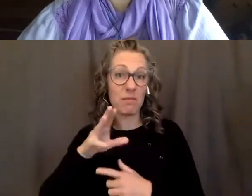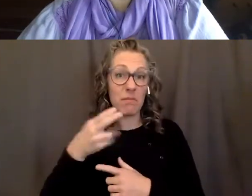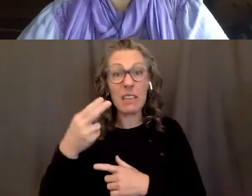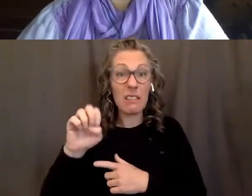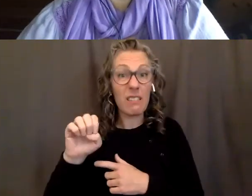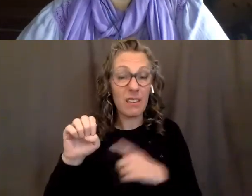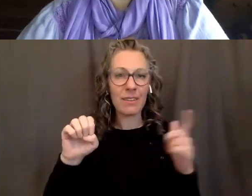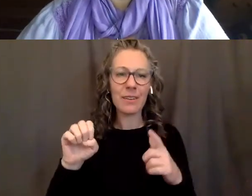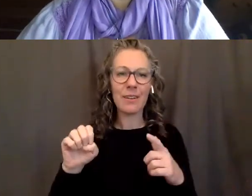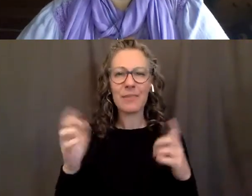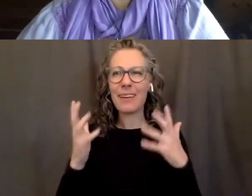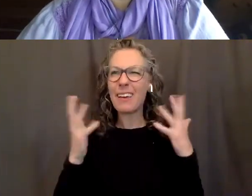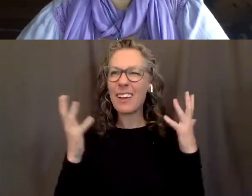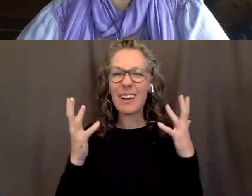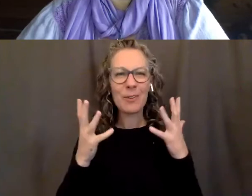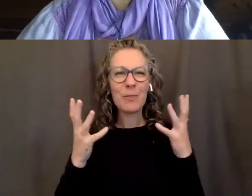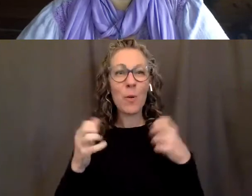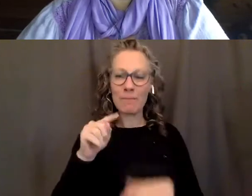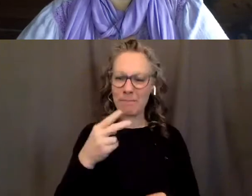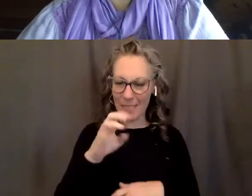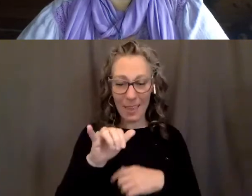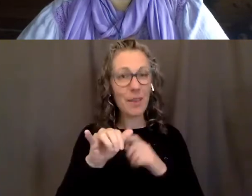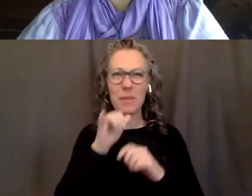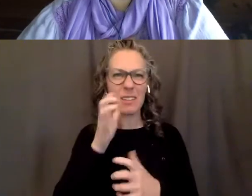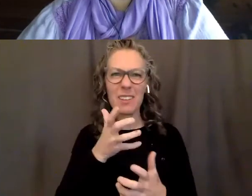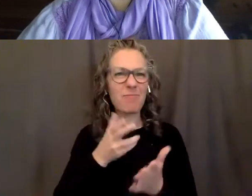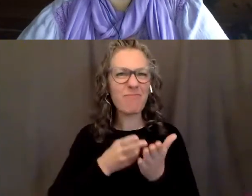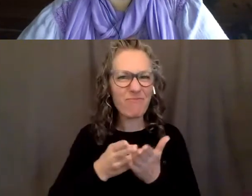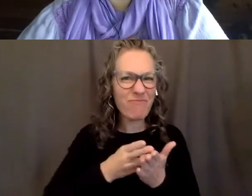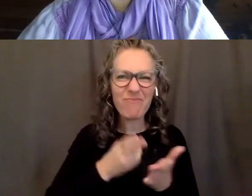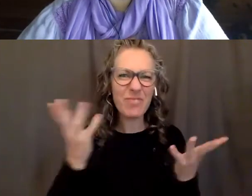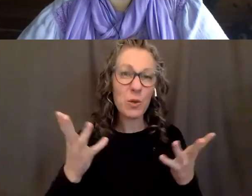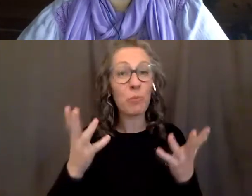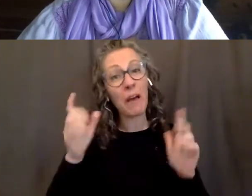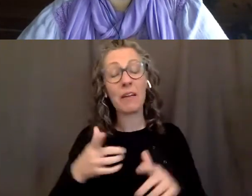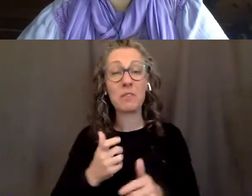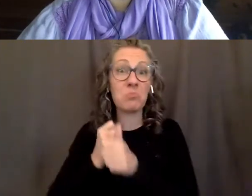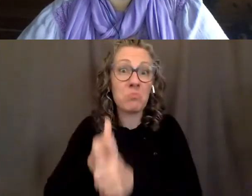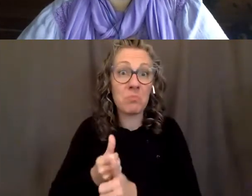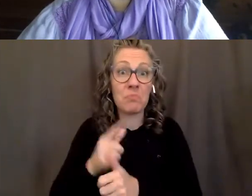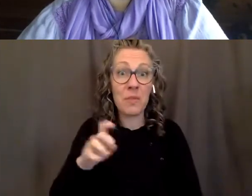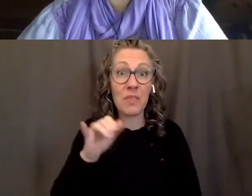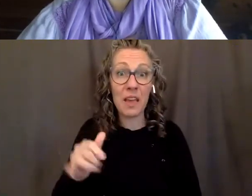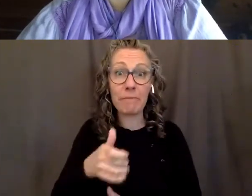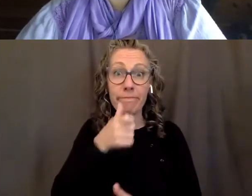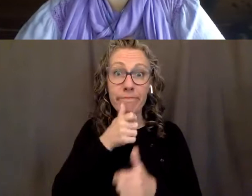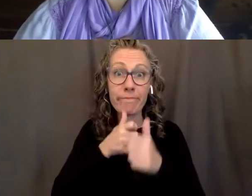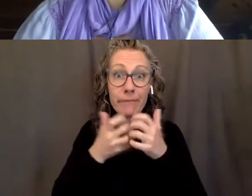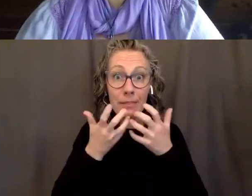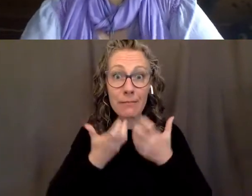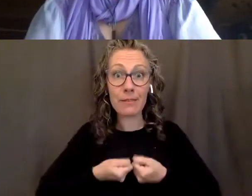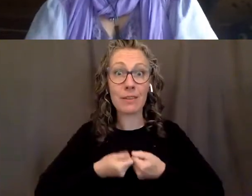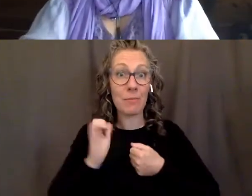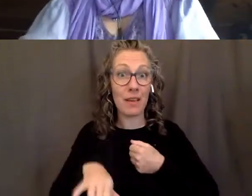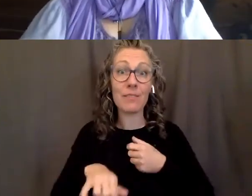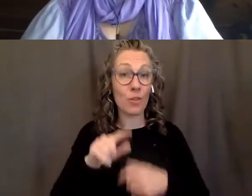and I'm like, I wish I could say they, but it would not feel authentic to me, so I deal with it. So I think that Thorne is just so right